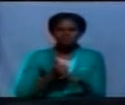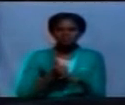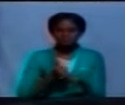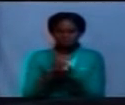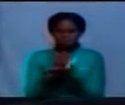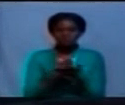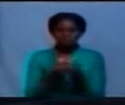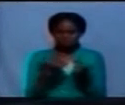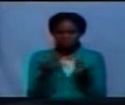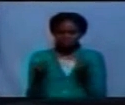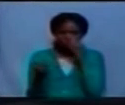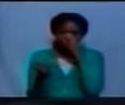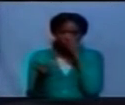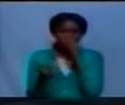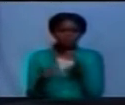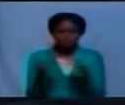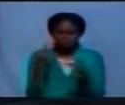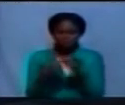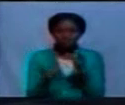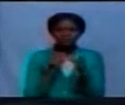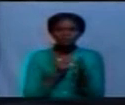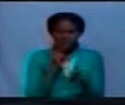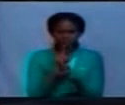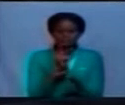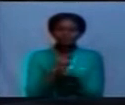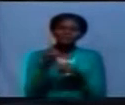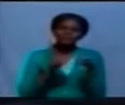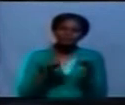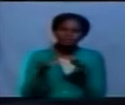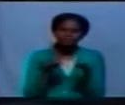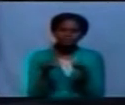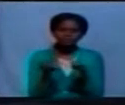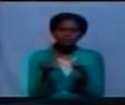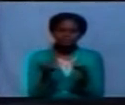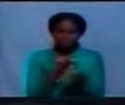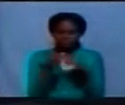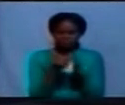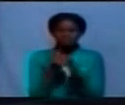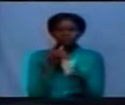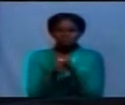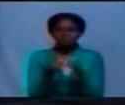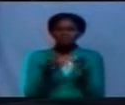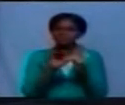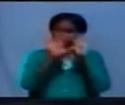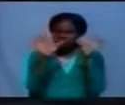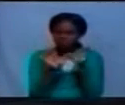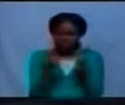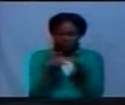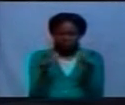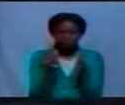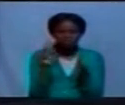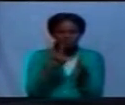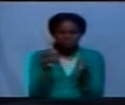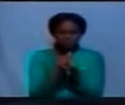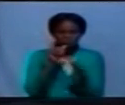with our thinking that containing and managing fiscal consolidation, or to put it in plain language, spending within